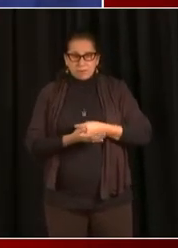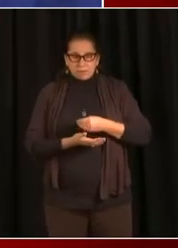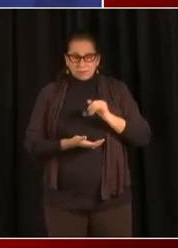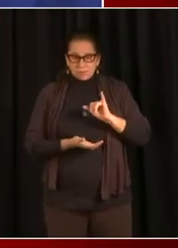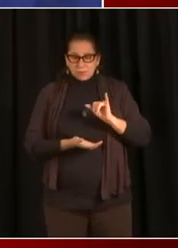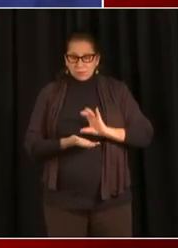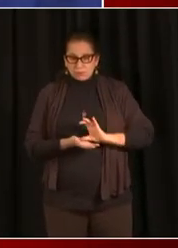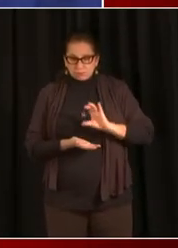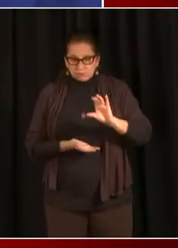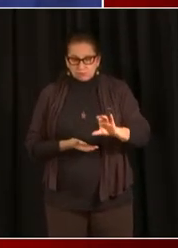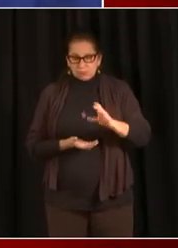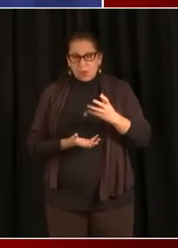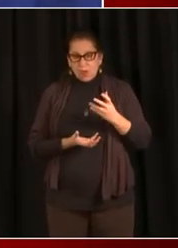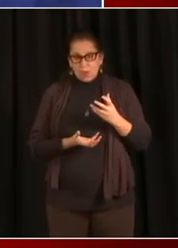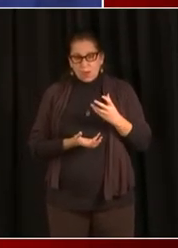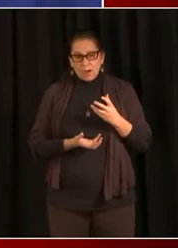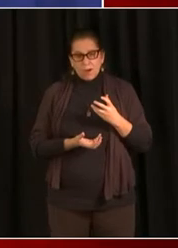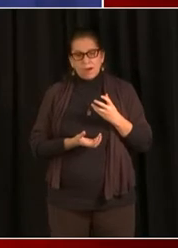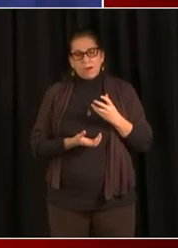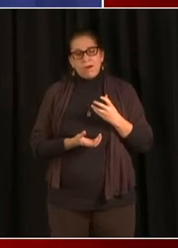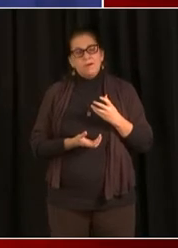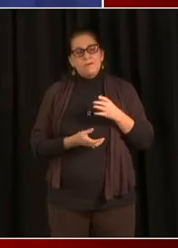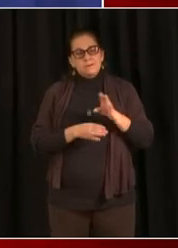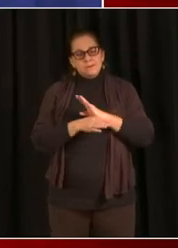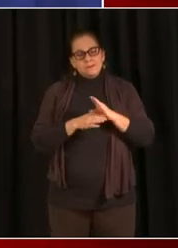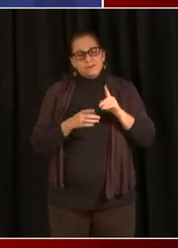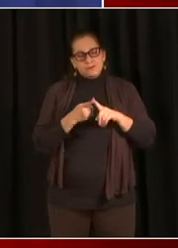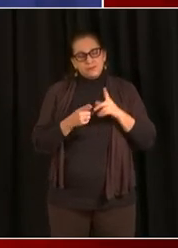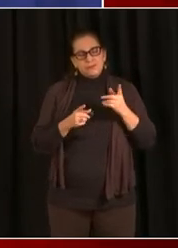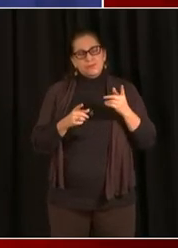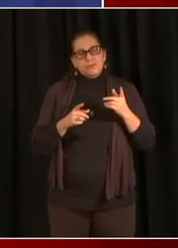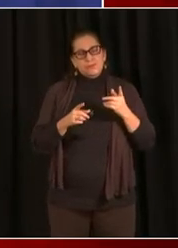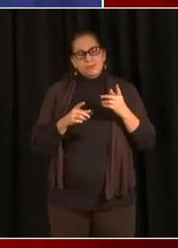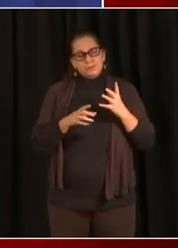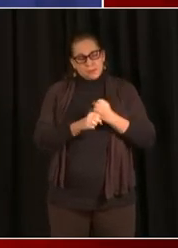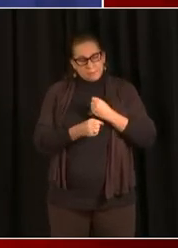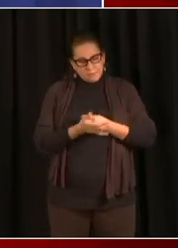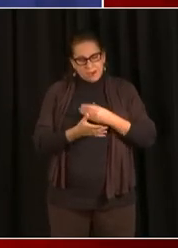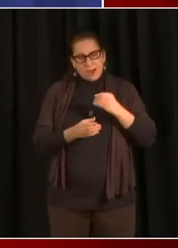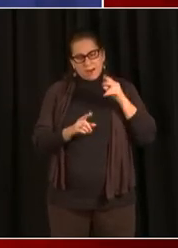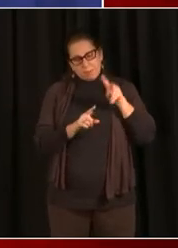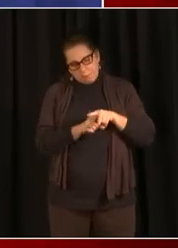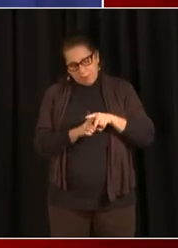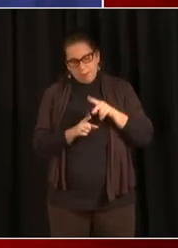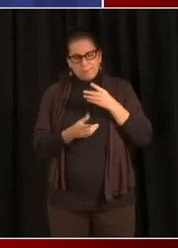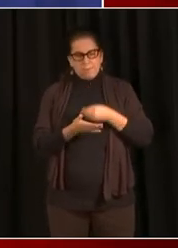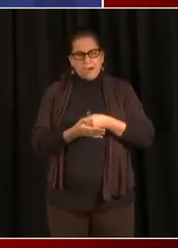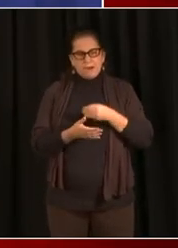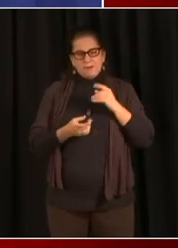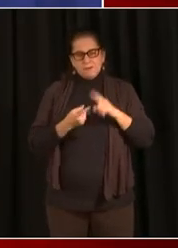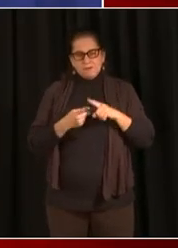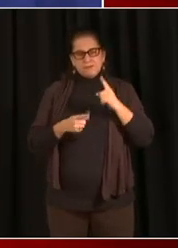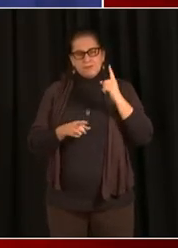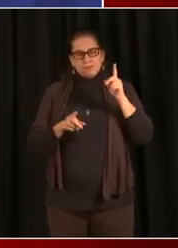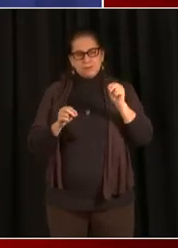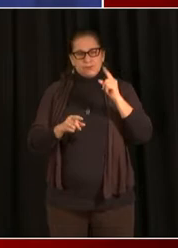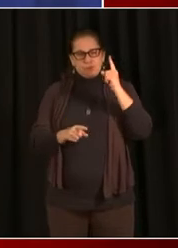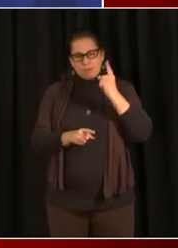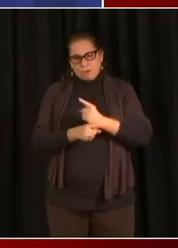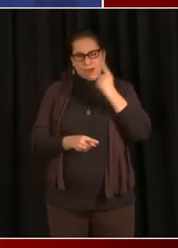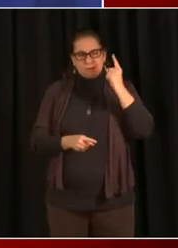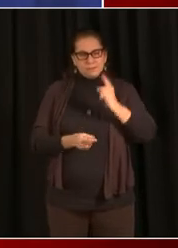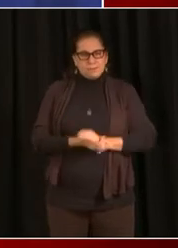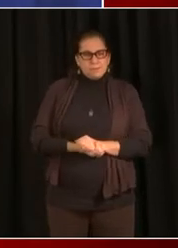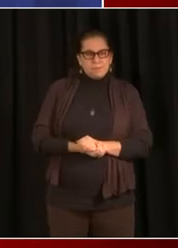we spend a lot of time making sure that our retail partners are aware of what is available to them, help them cut through the red tape, help